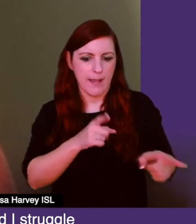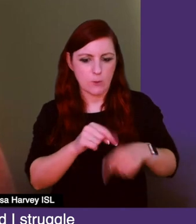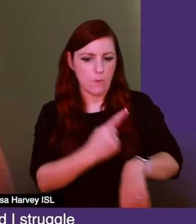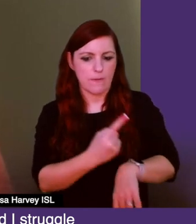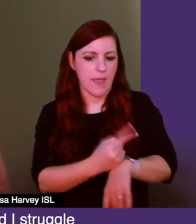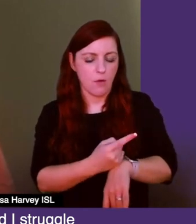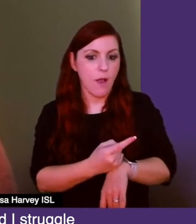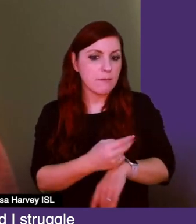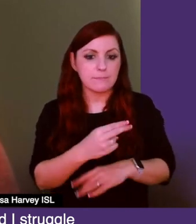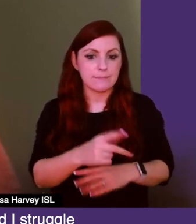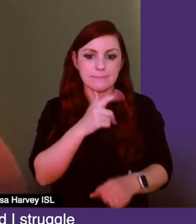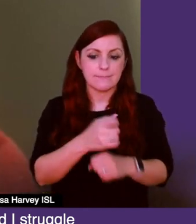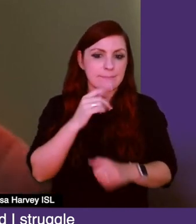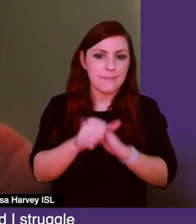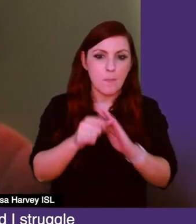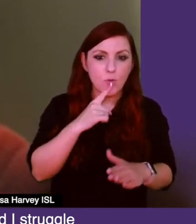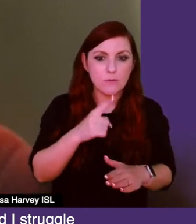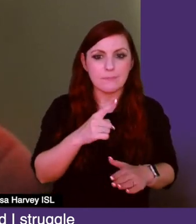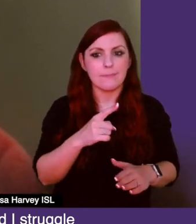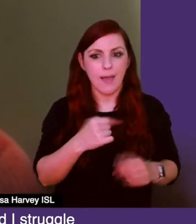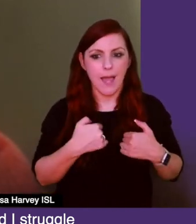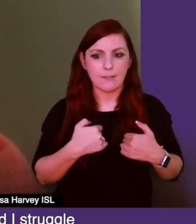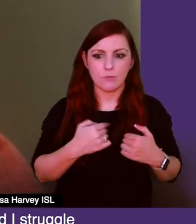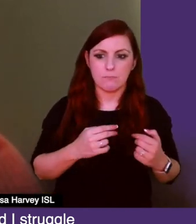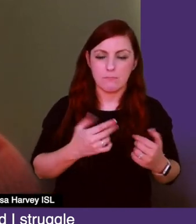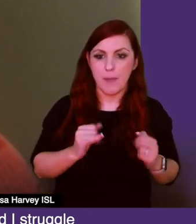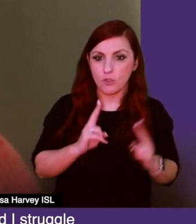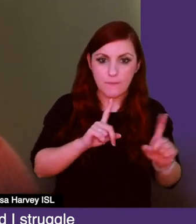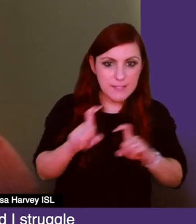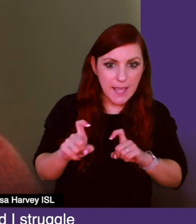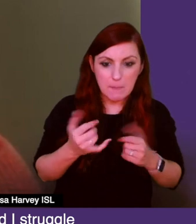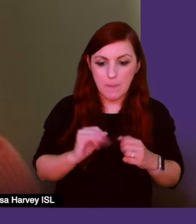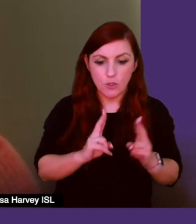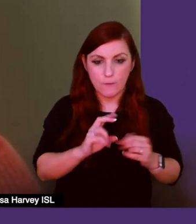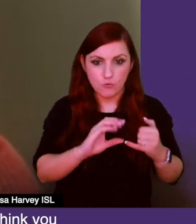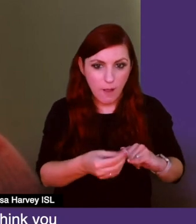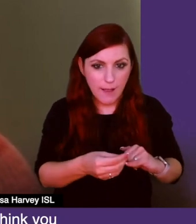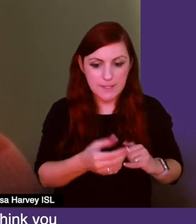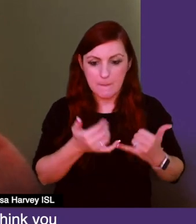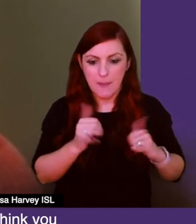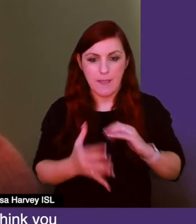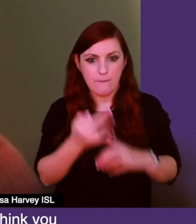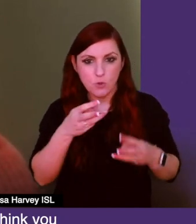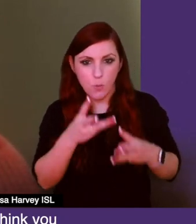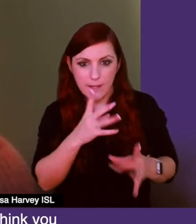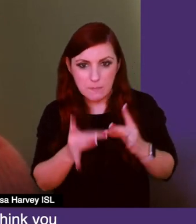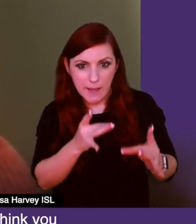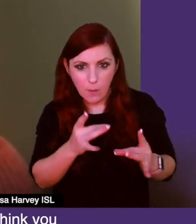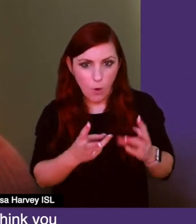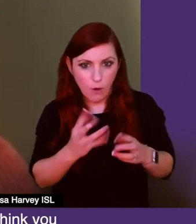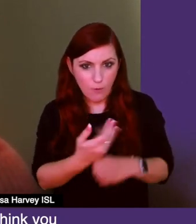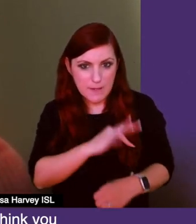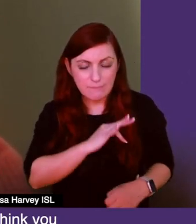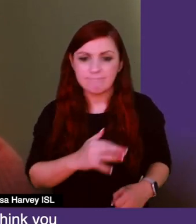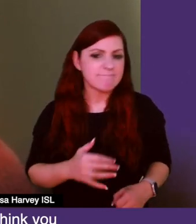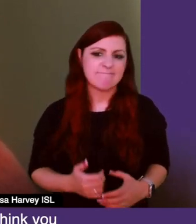than, you know, and I struggled with feelings of guilt that I, you know, I should have stayed, I should have tried, I should have found a way to make it work.